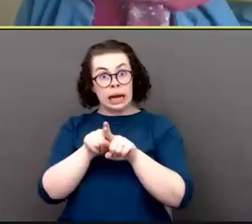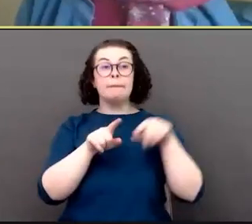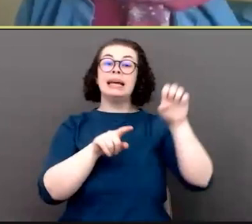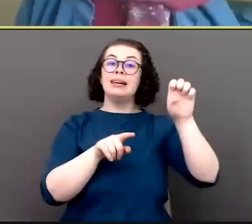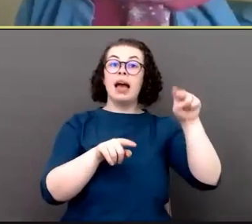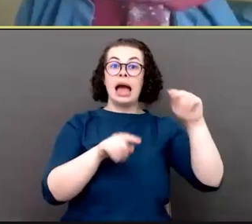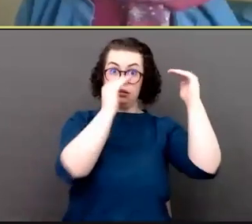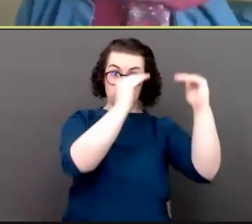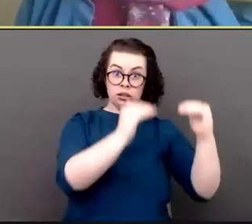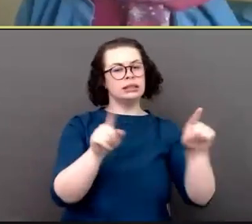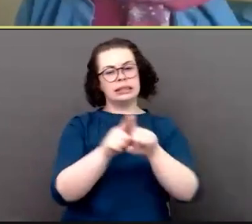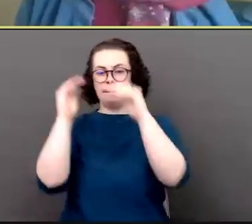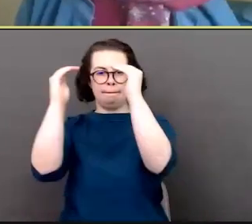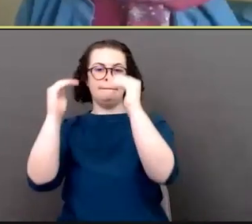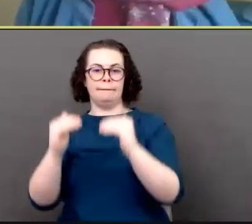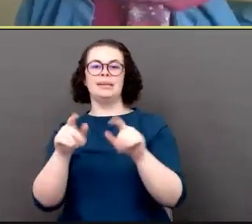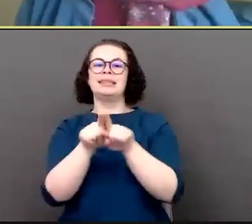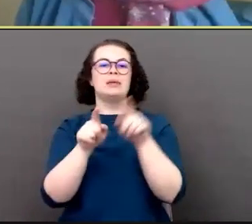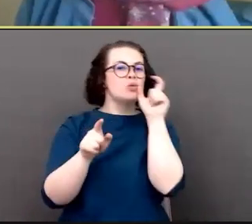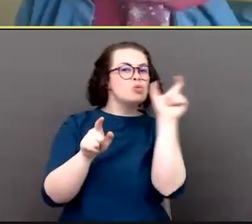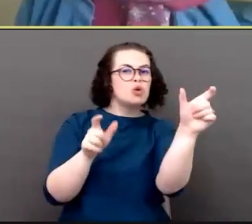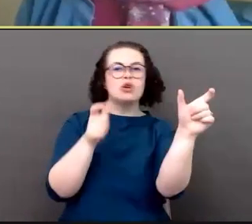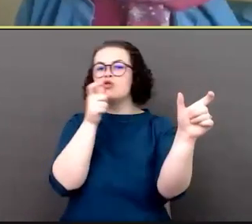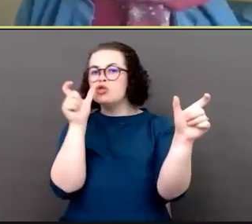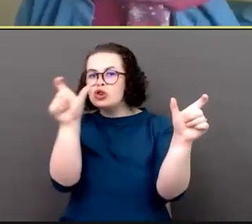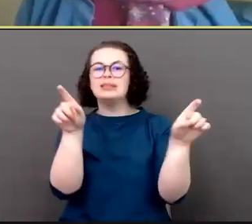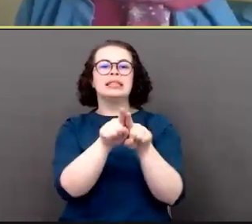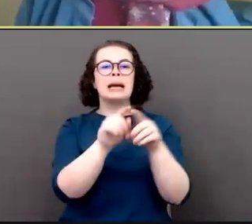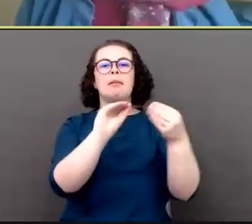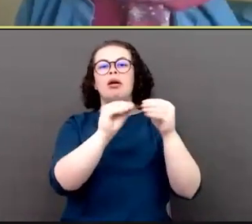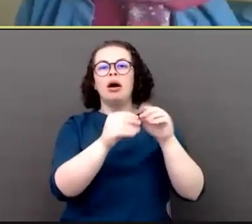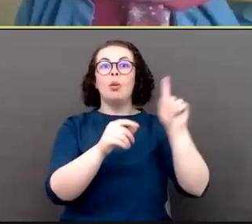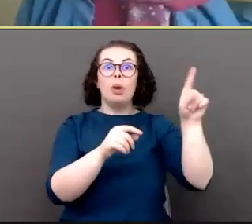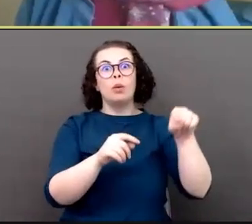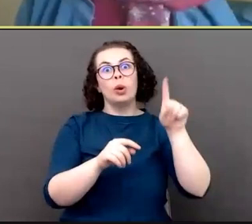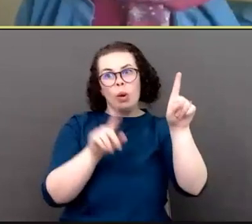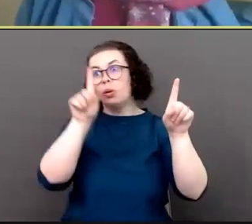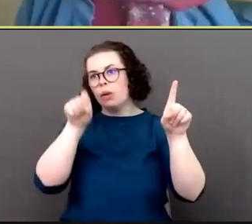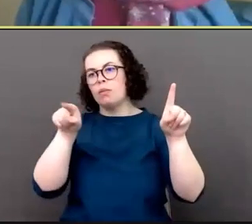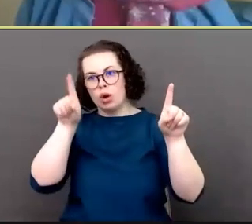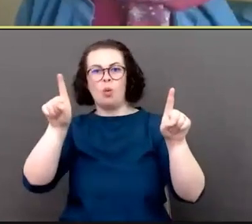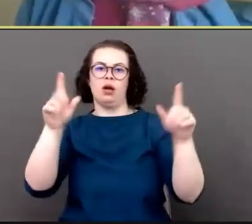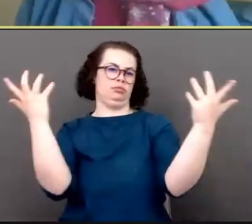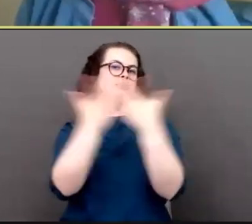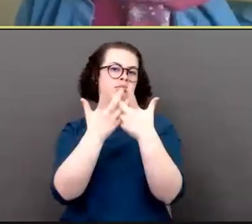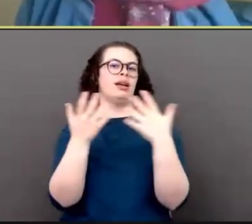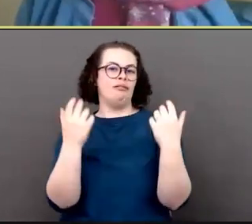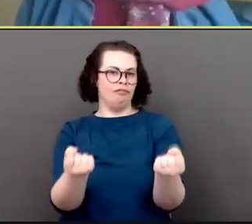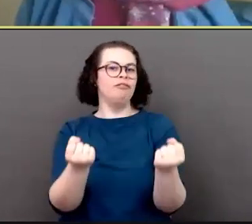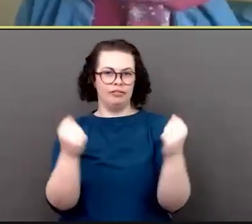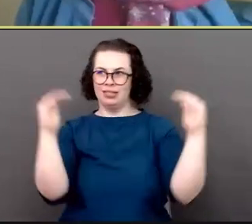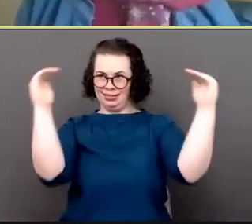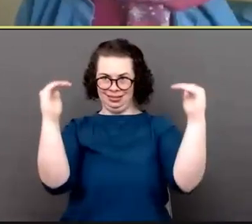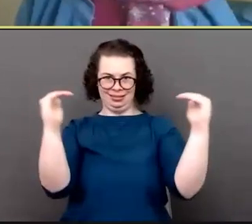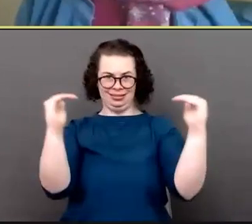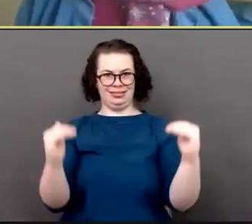same clauses and sub-clauses. We have the clauses numbered and the sub-clauses A, B, C, D. So you see